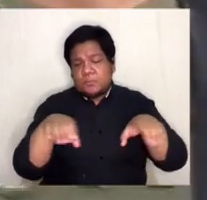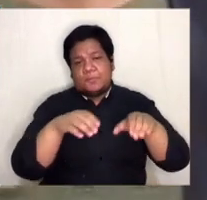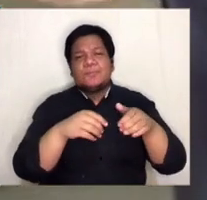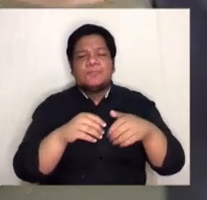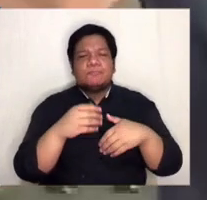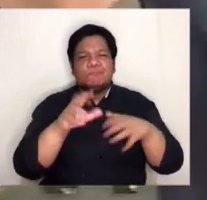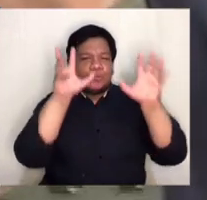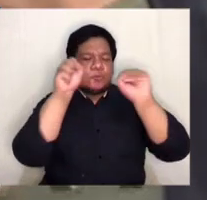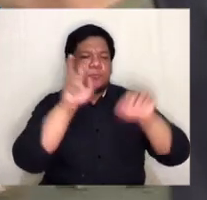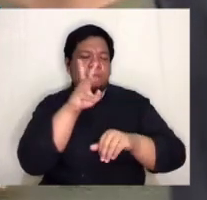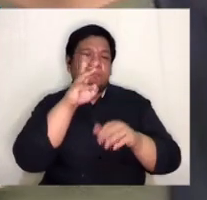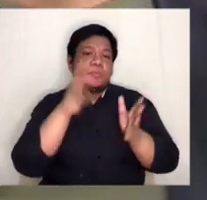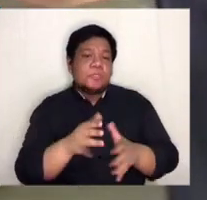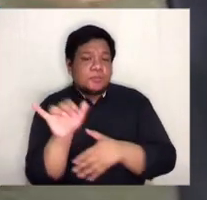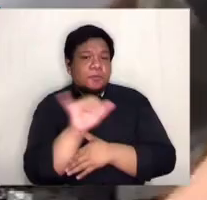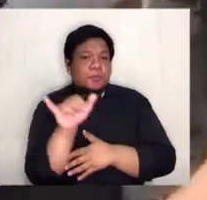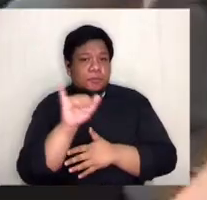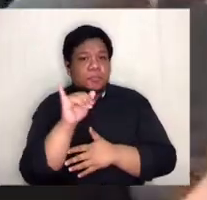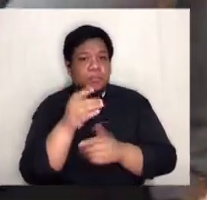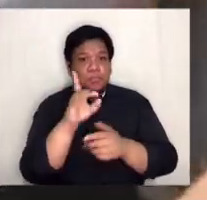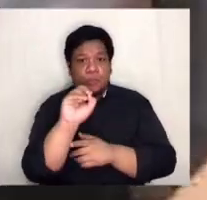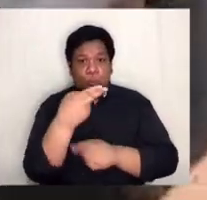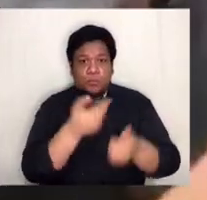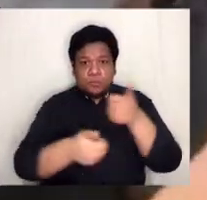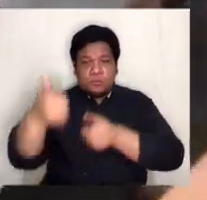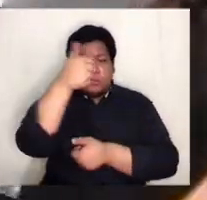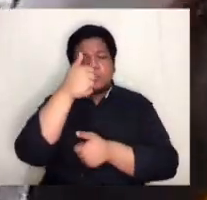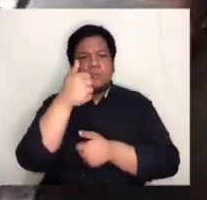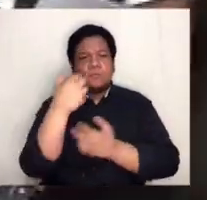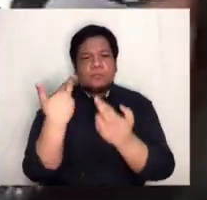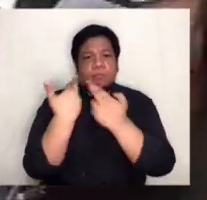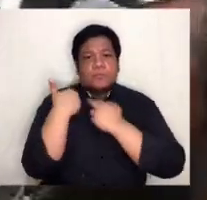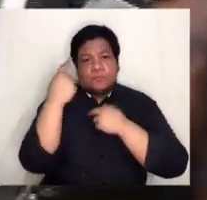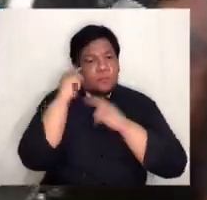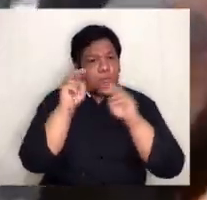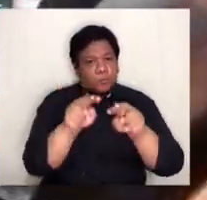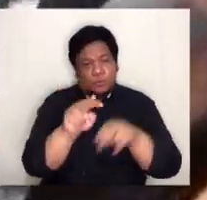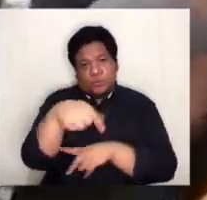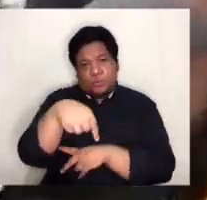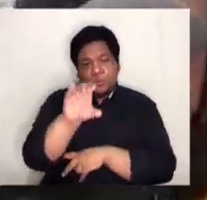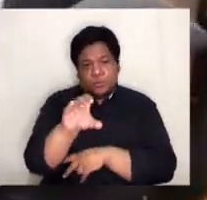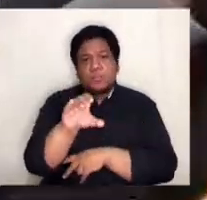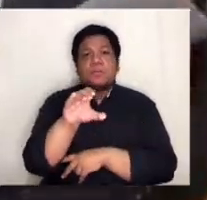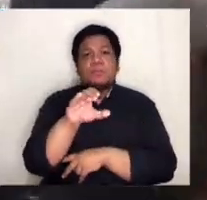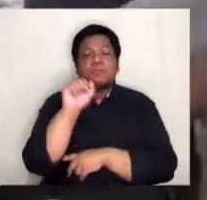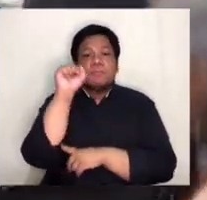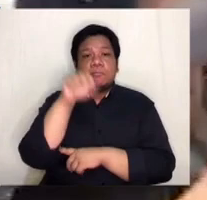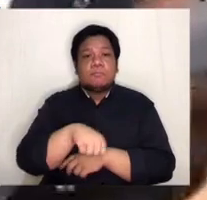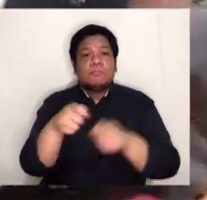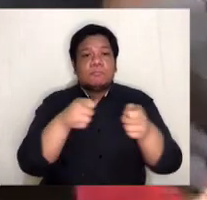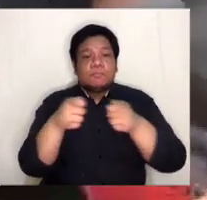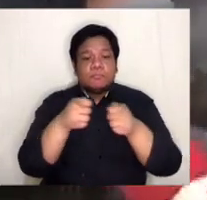spokesperson, the same way Health Secretary Francisco Duque is assigned to monitor Quezon City when he should be managing the